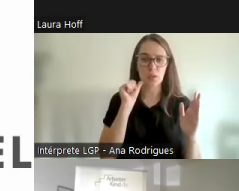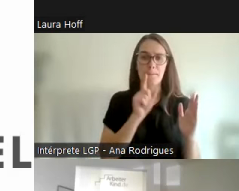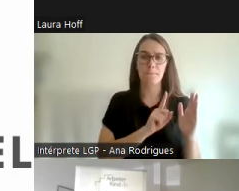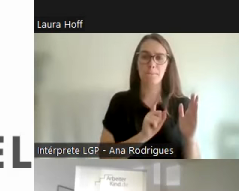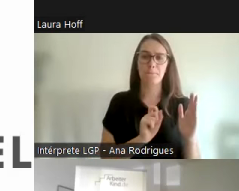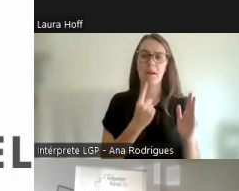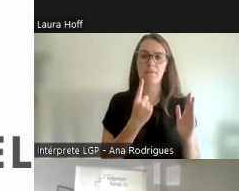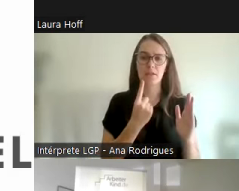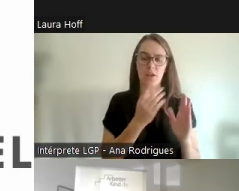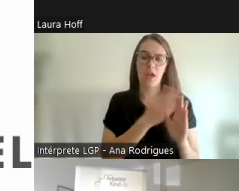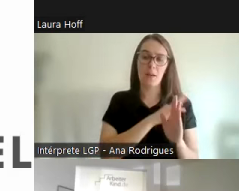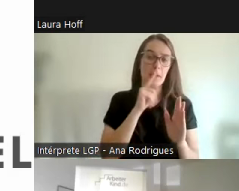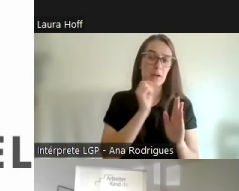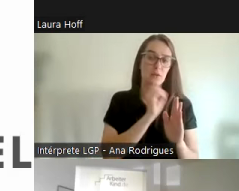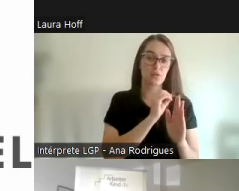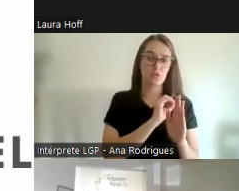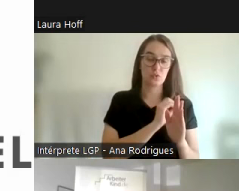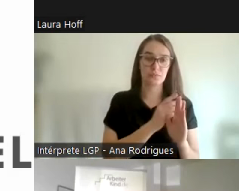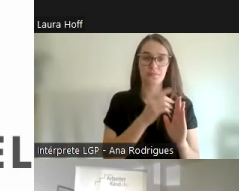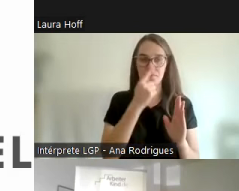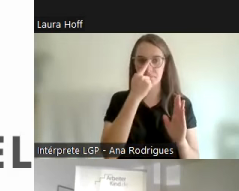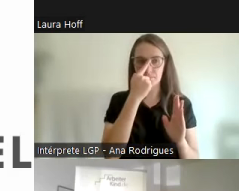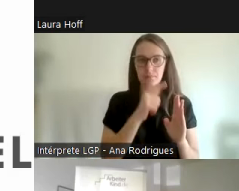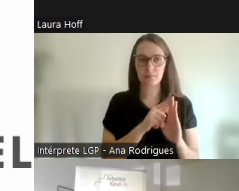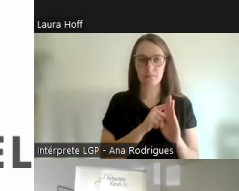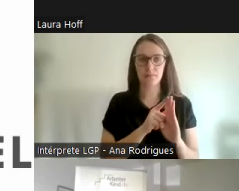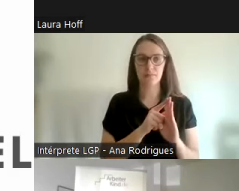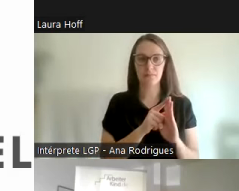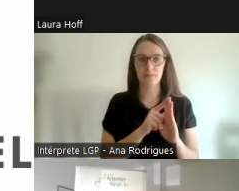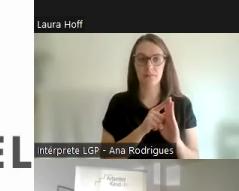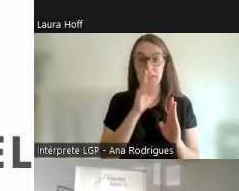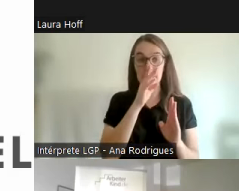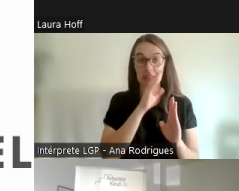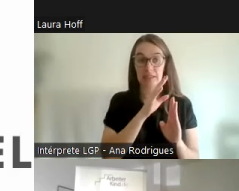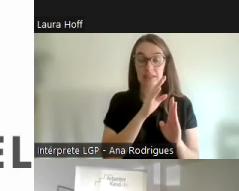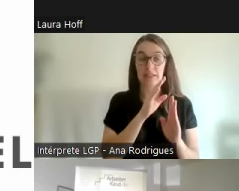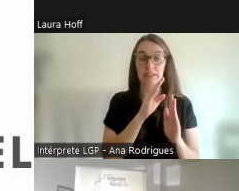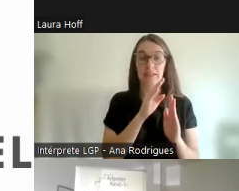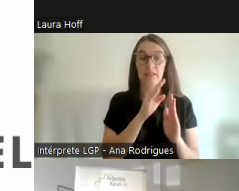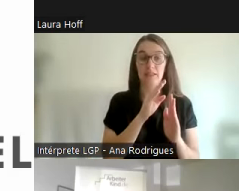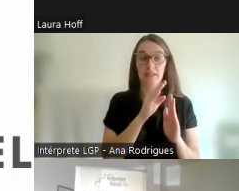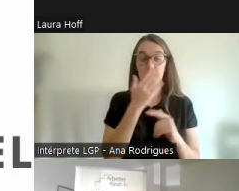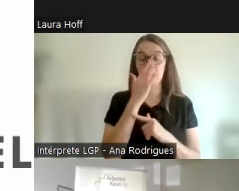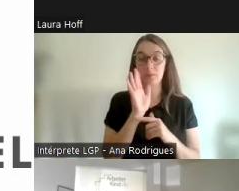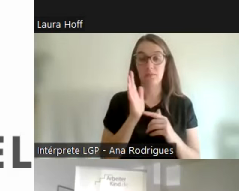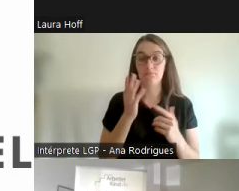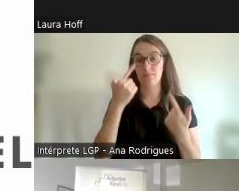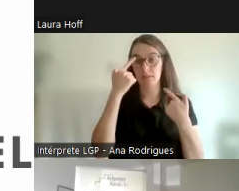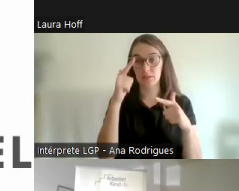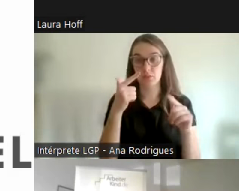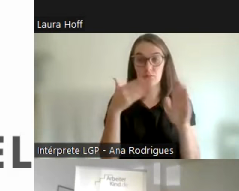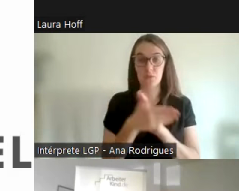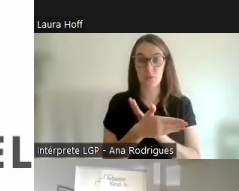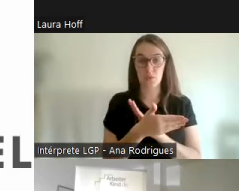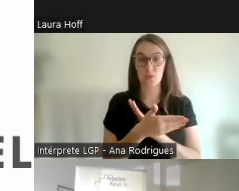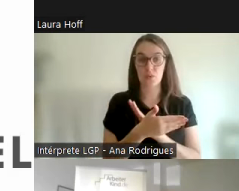students, so at children from parents without college degrees, the number of children who